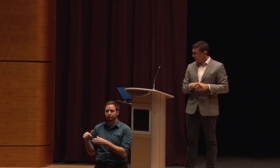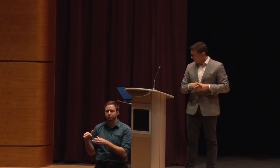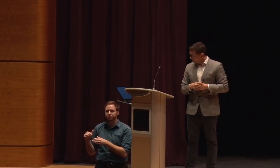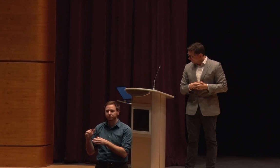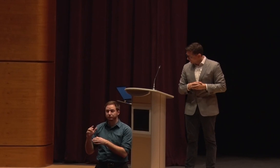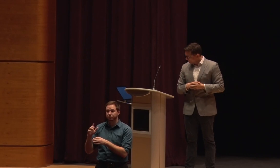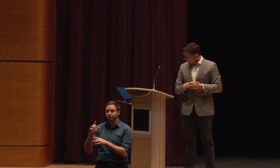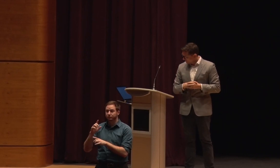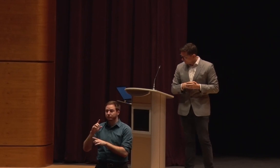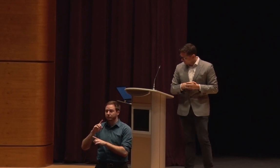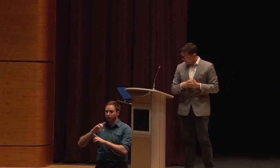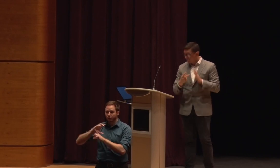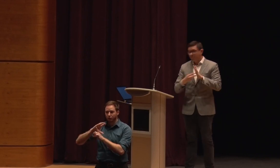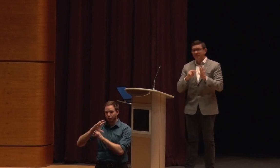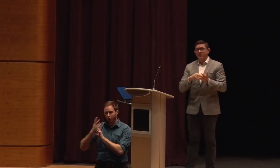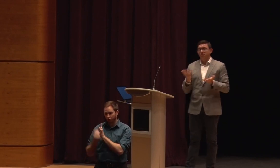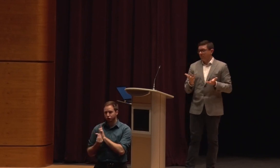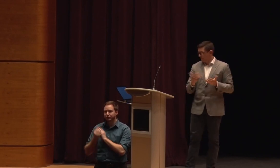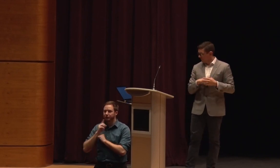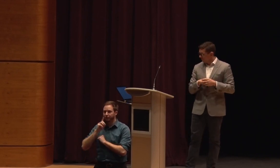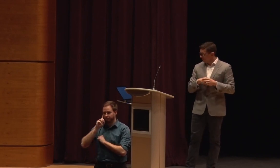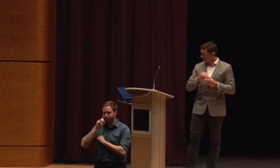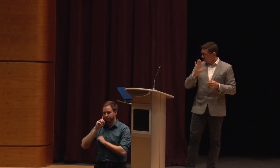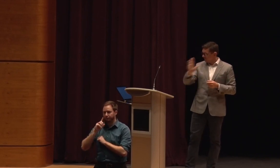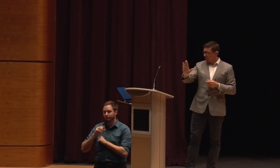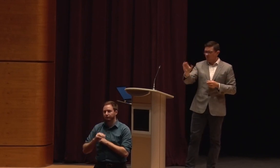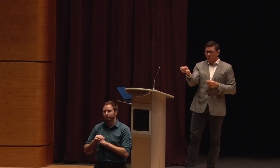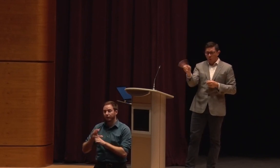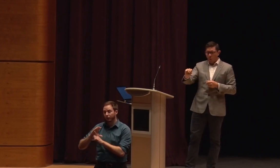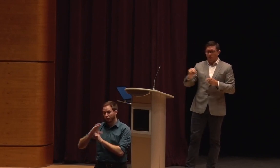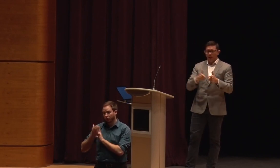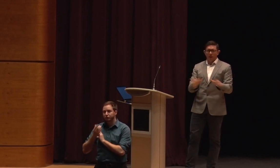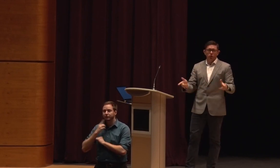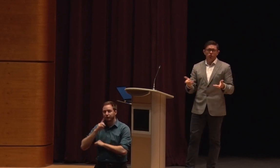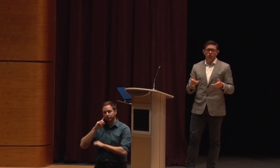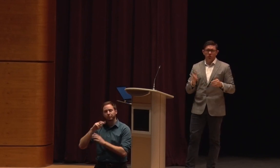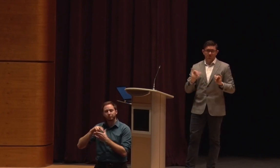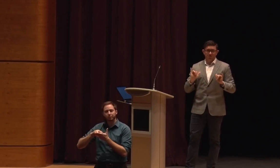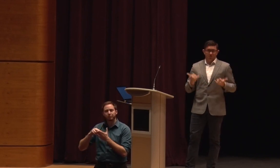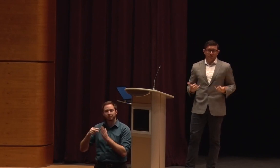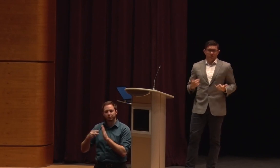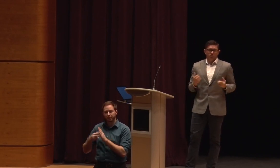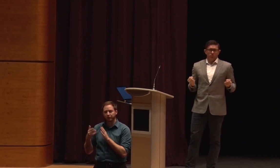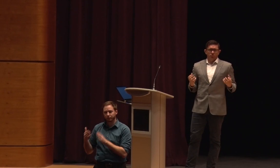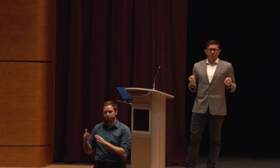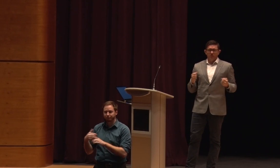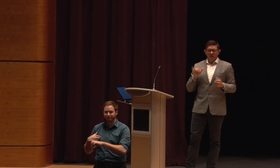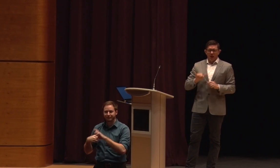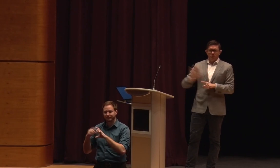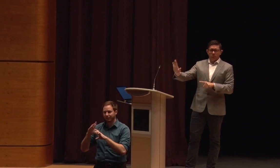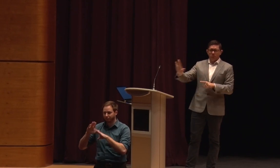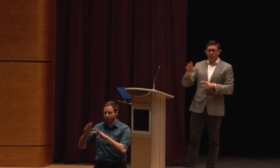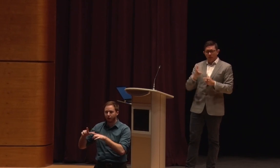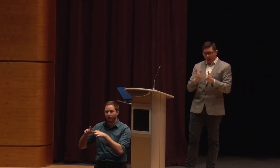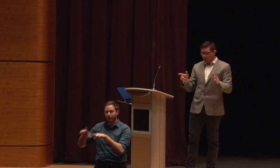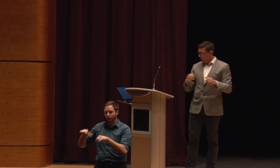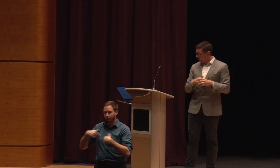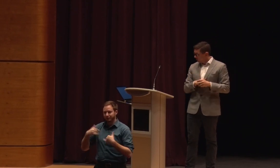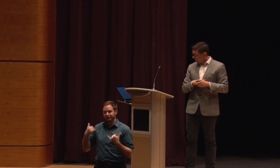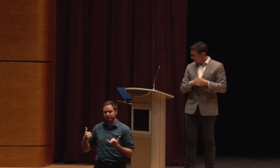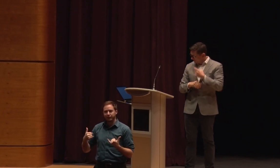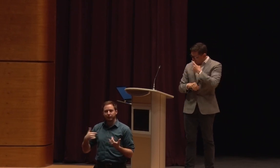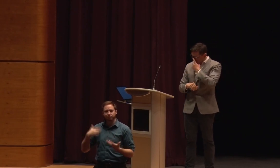are considered culturally deaf. And what that means is that they have their own language, like what I'm using